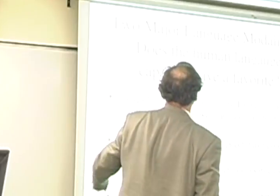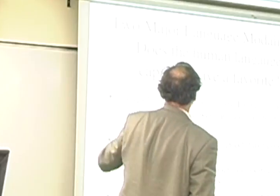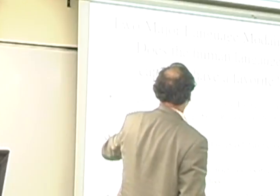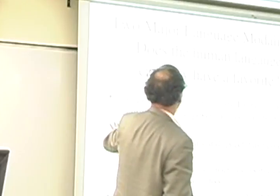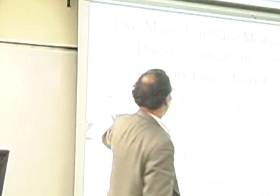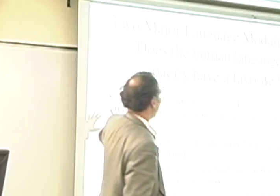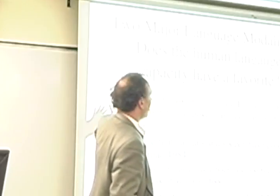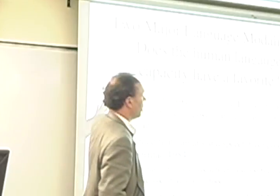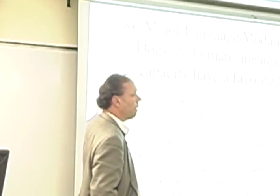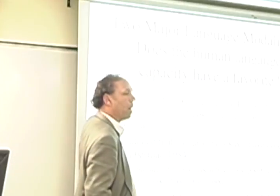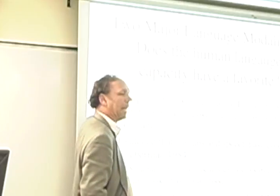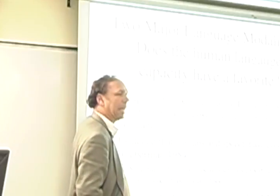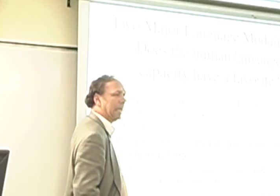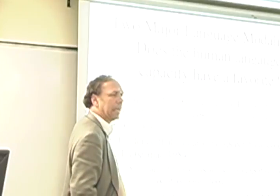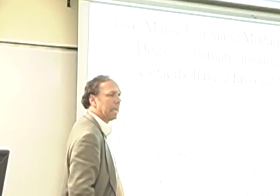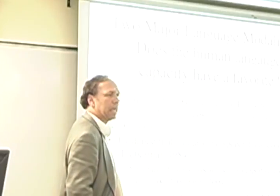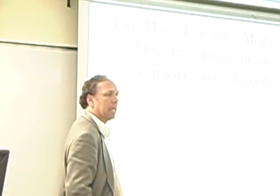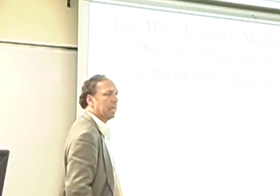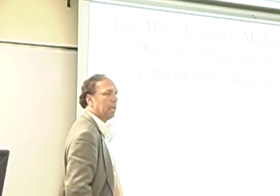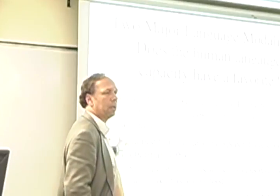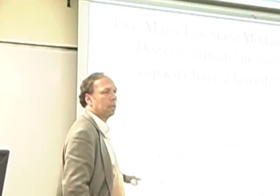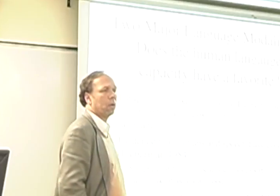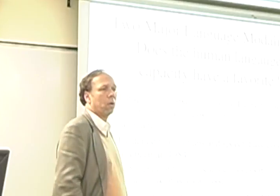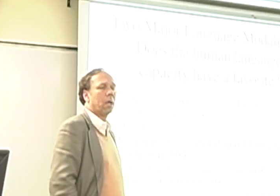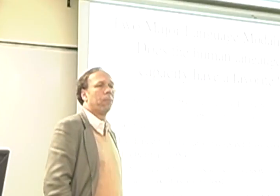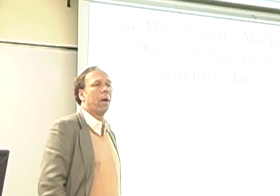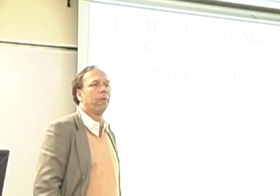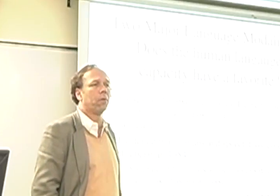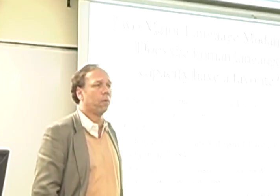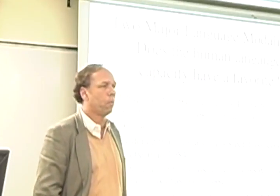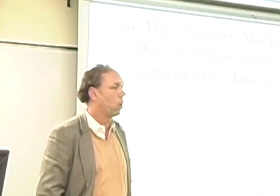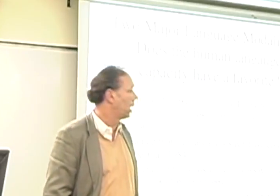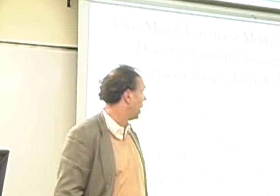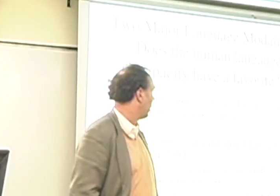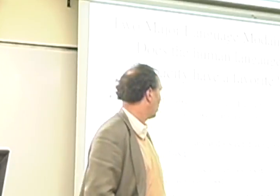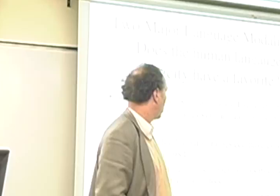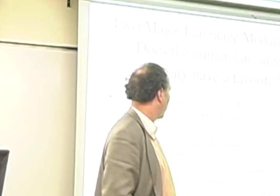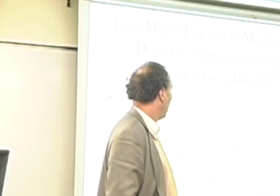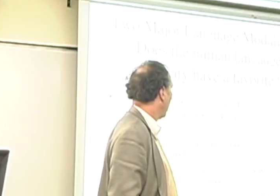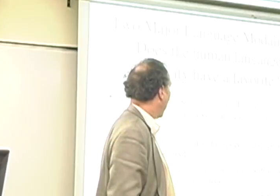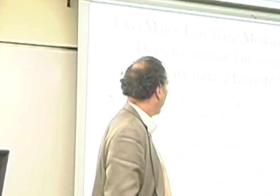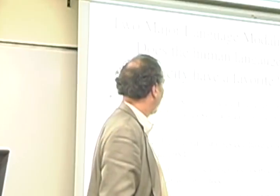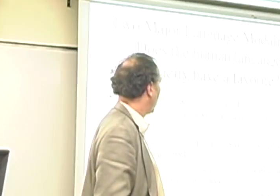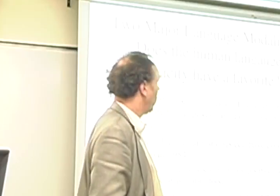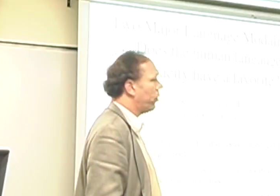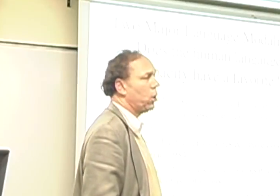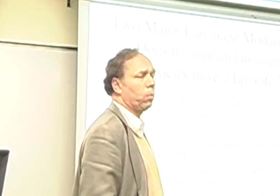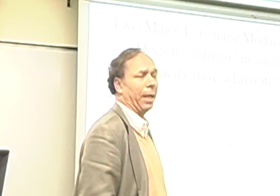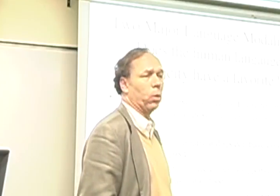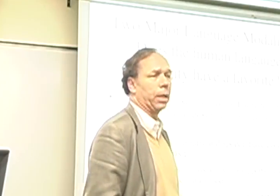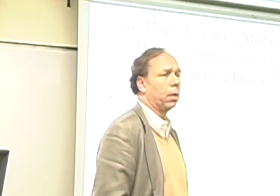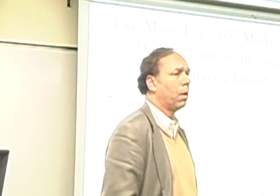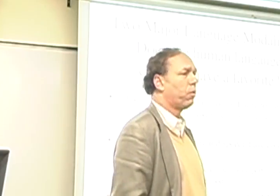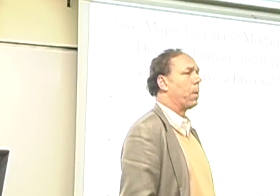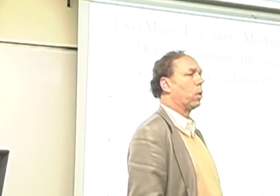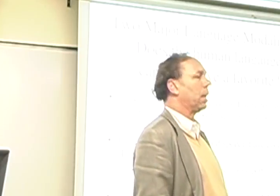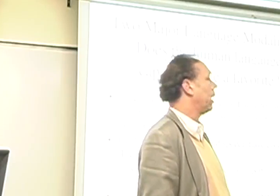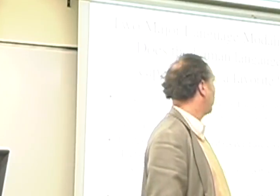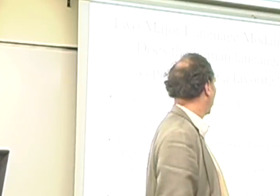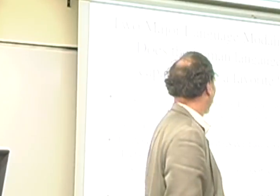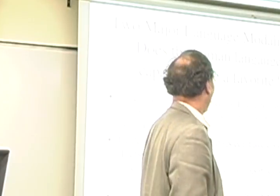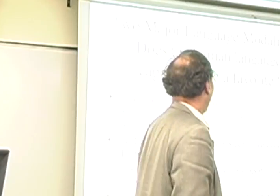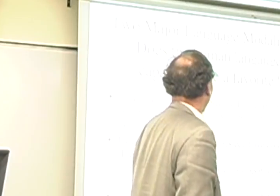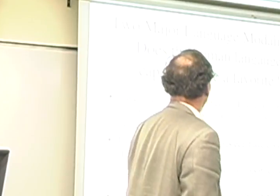So some evidence that might lead us to think that there is a preference for spoken languages has to do with the ubiquity of